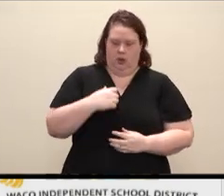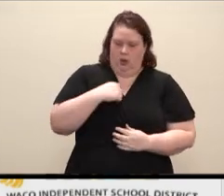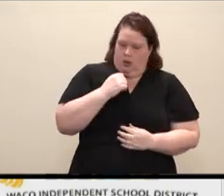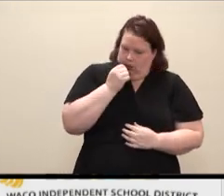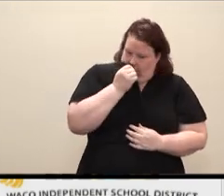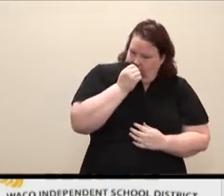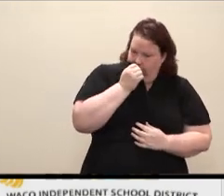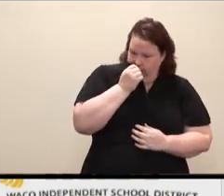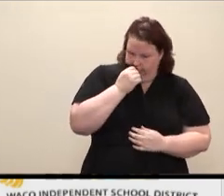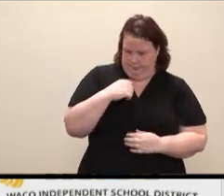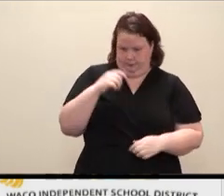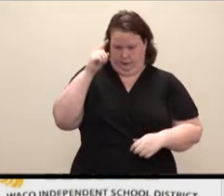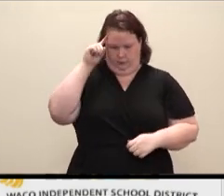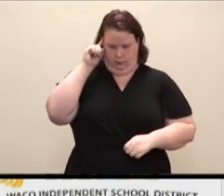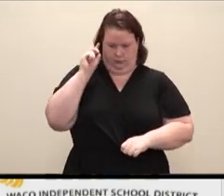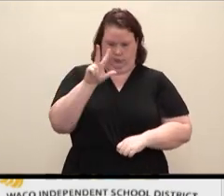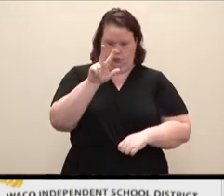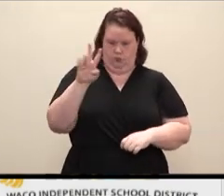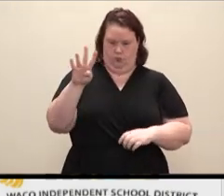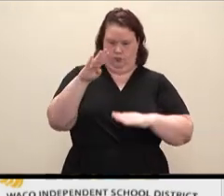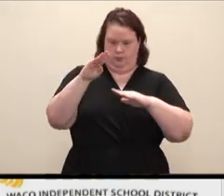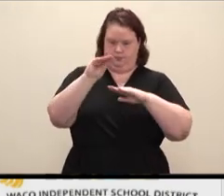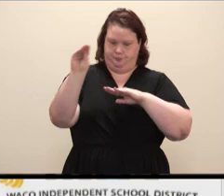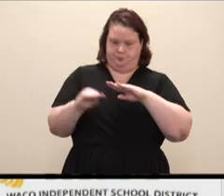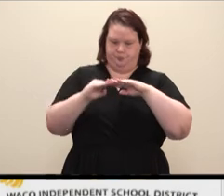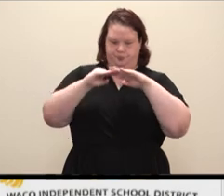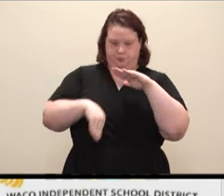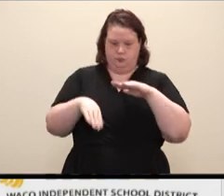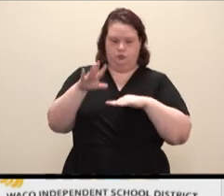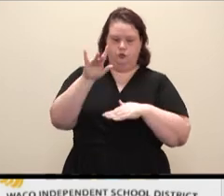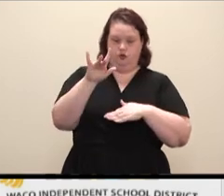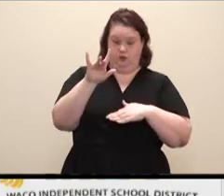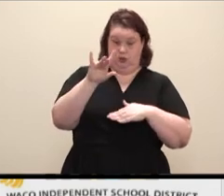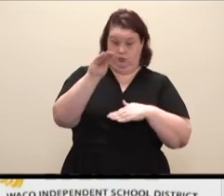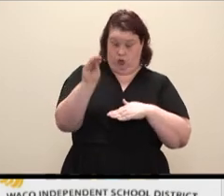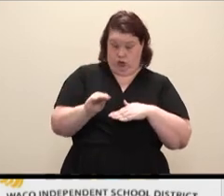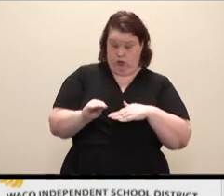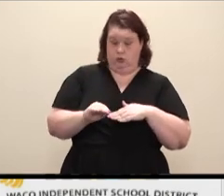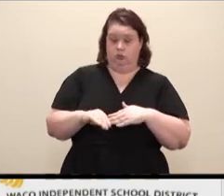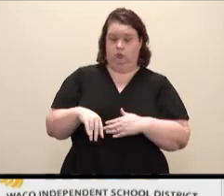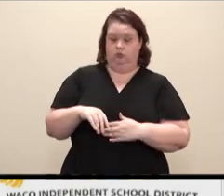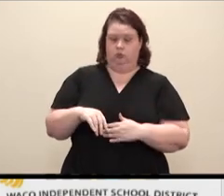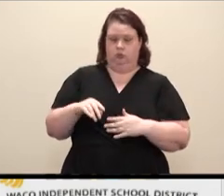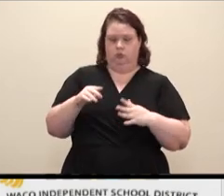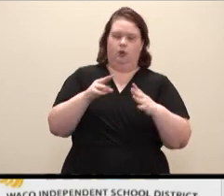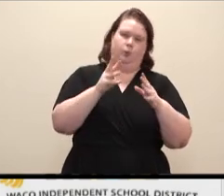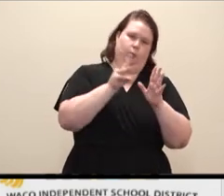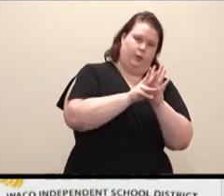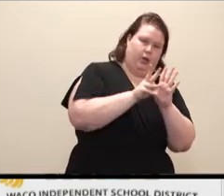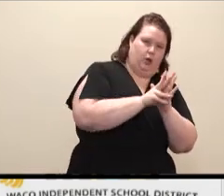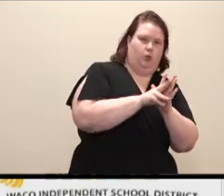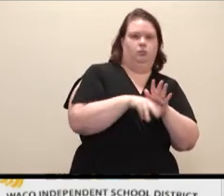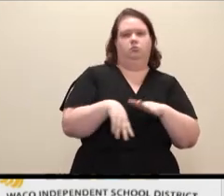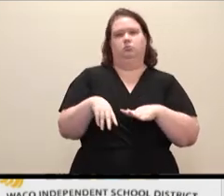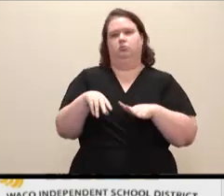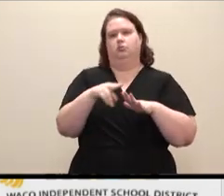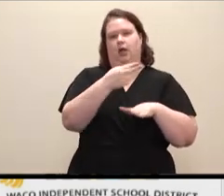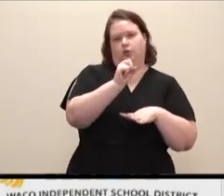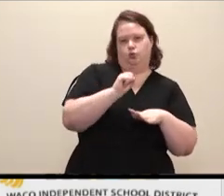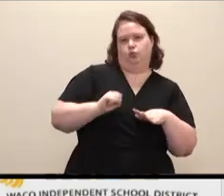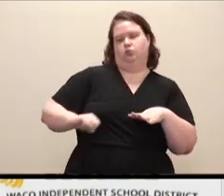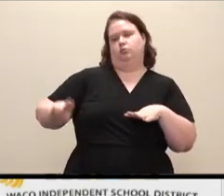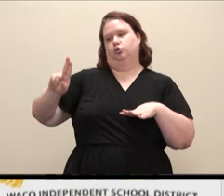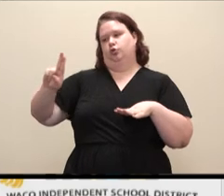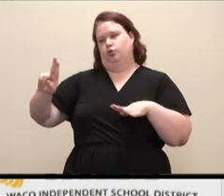34% below the 25th and 23%. And then I broke down universities and Waco Highs as well,